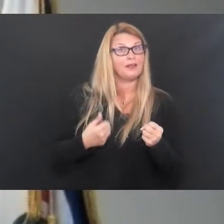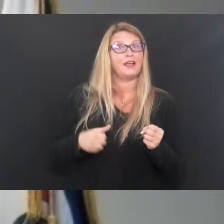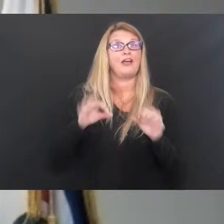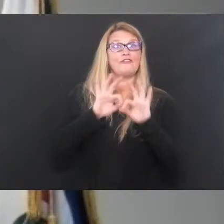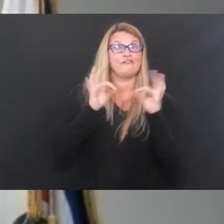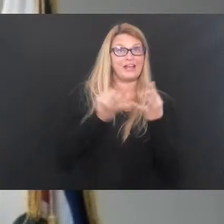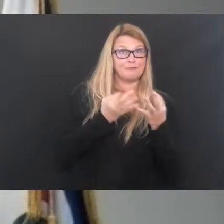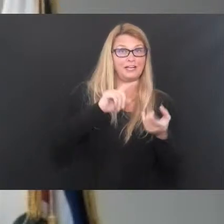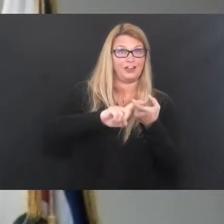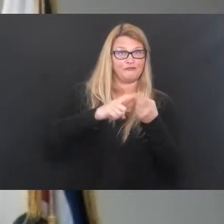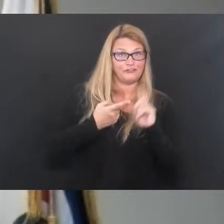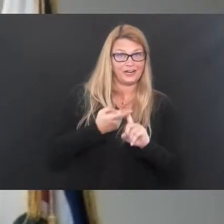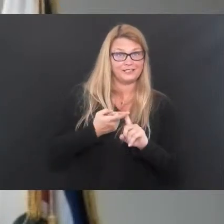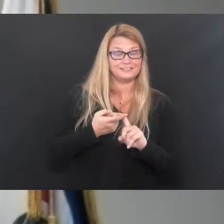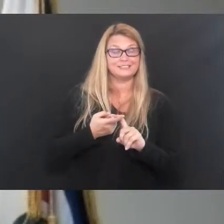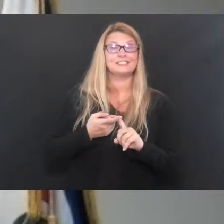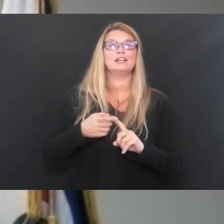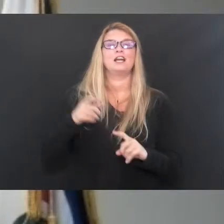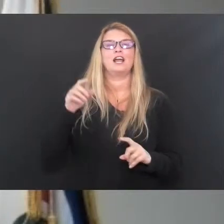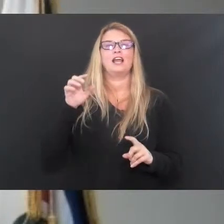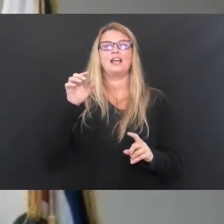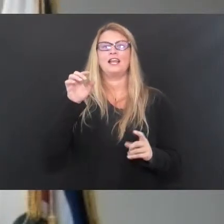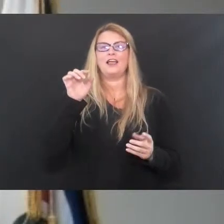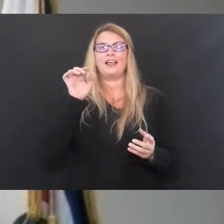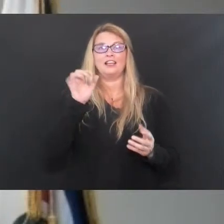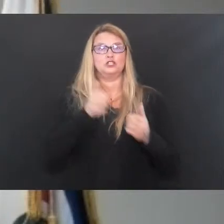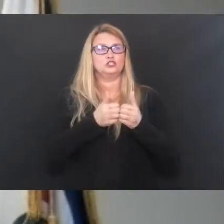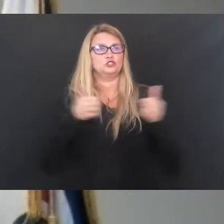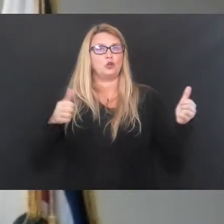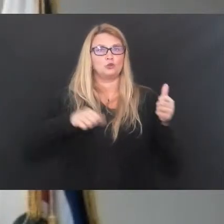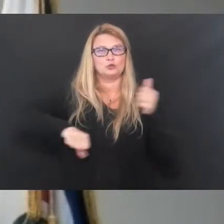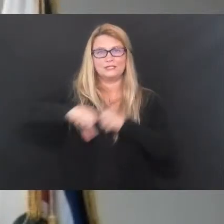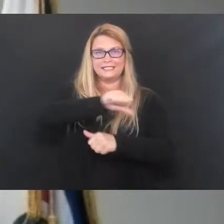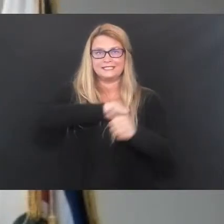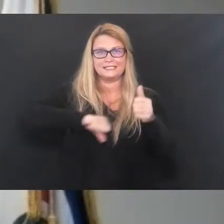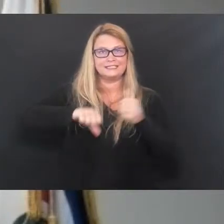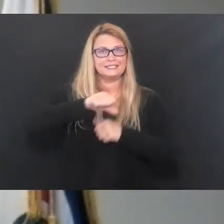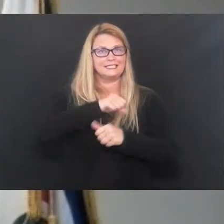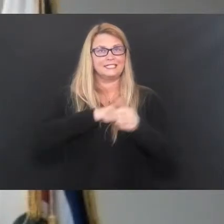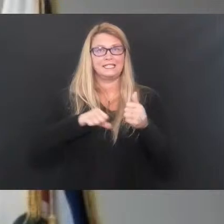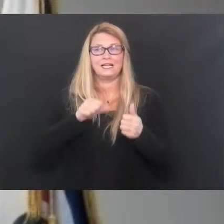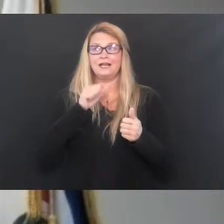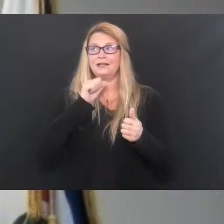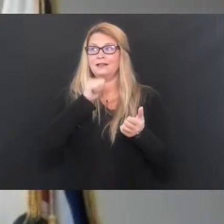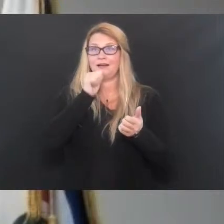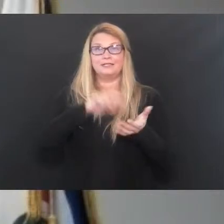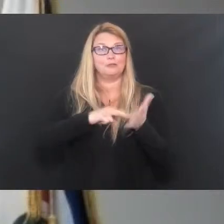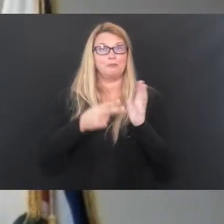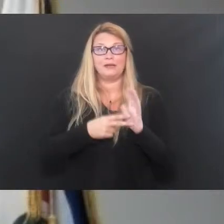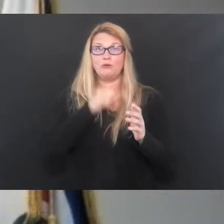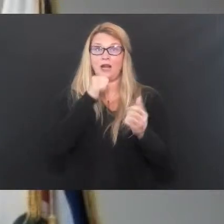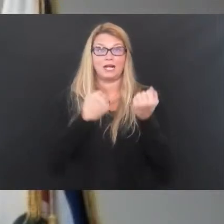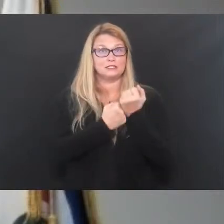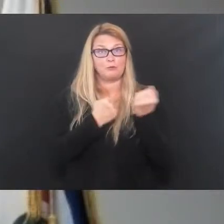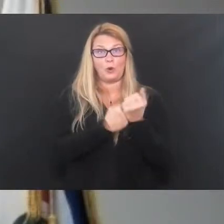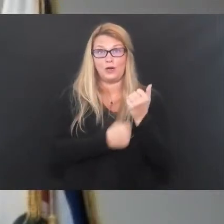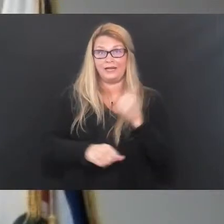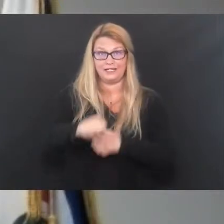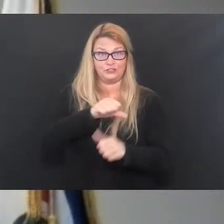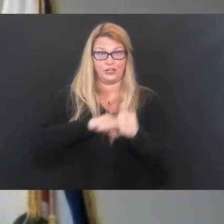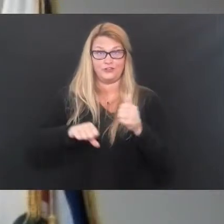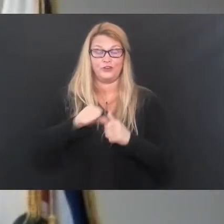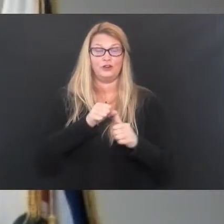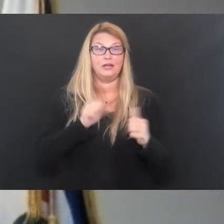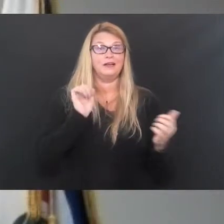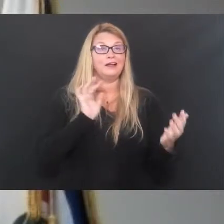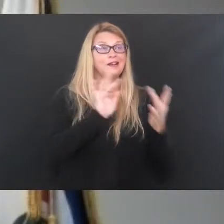regard to mental health. Physical distancing does not mean we stop supporting each other. Reach out to family,